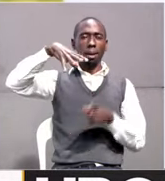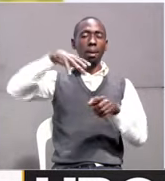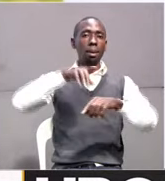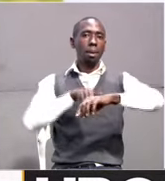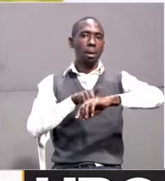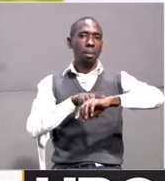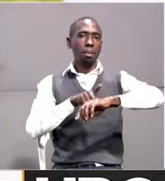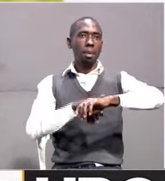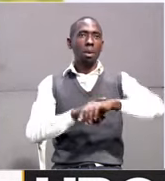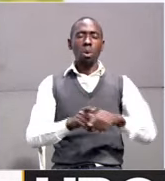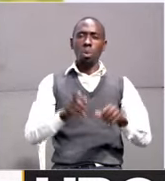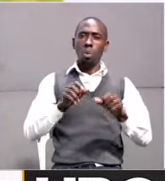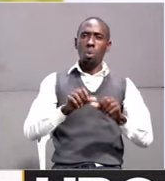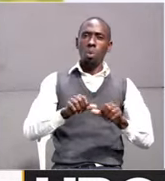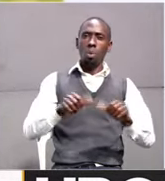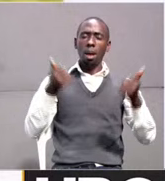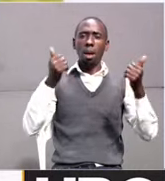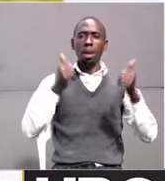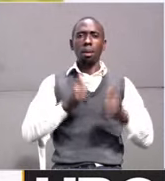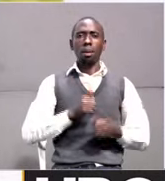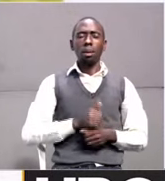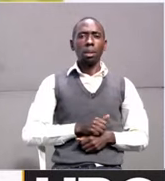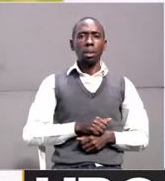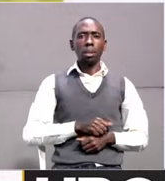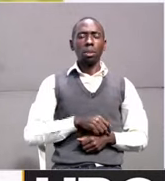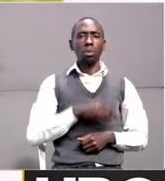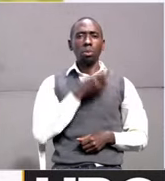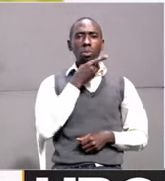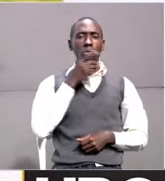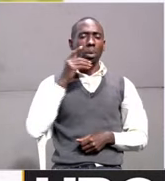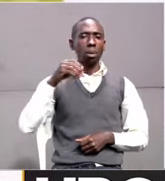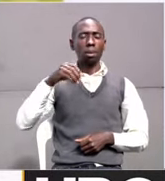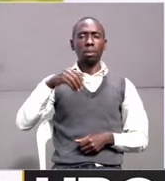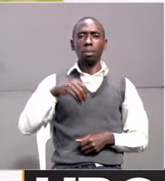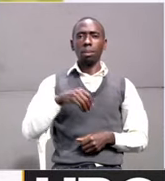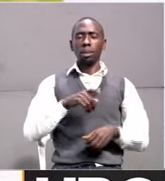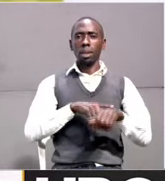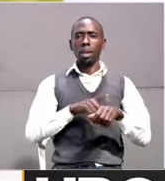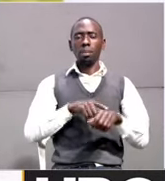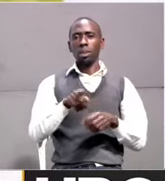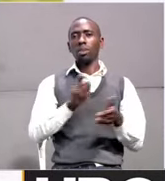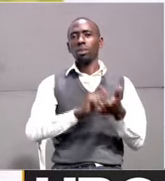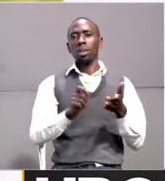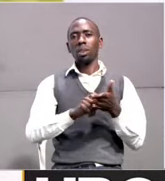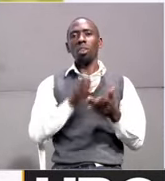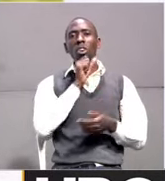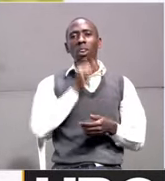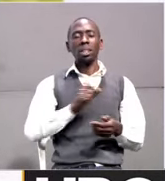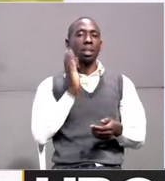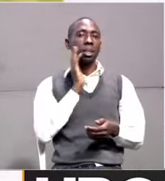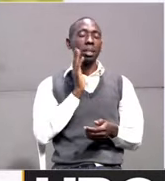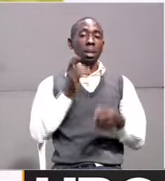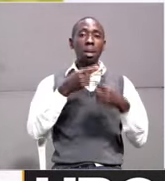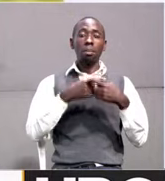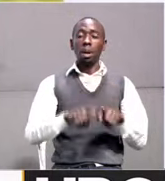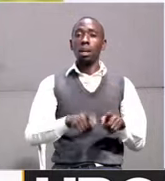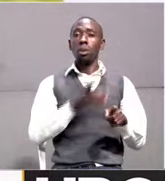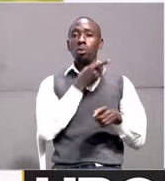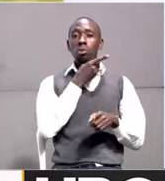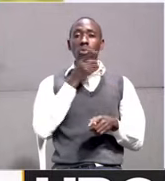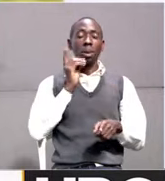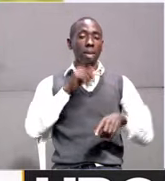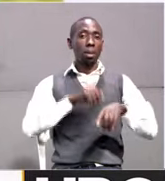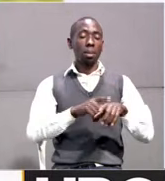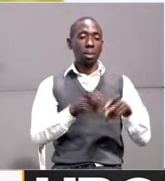It was well into the drought season." He's writing in Old English. "The dry season had commenced